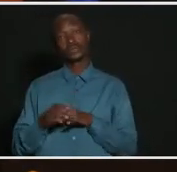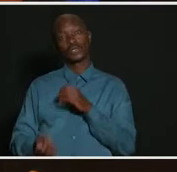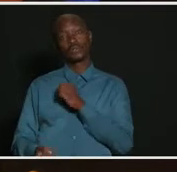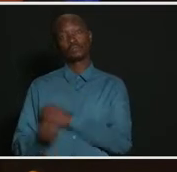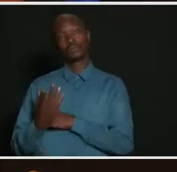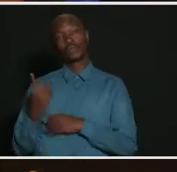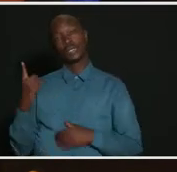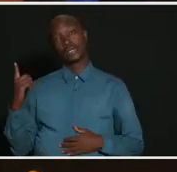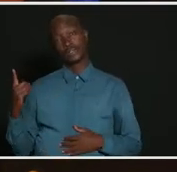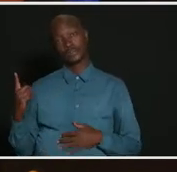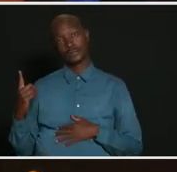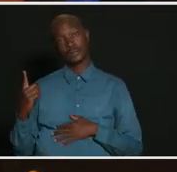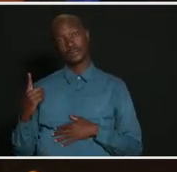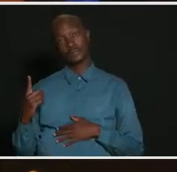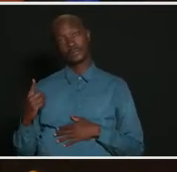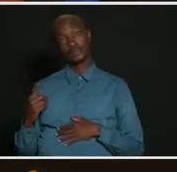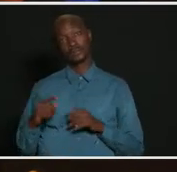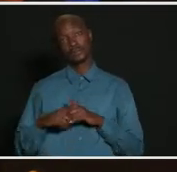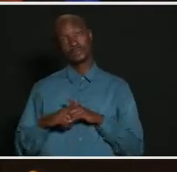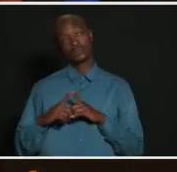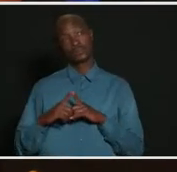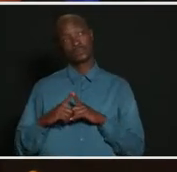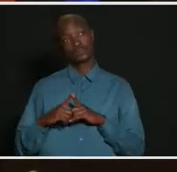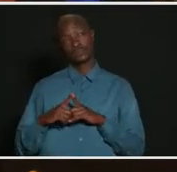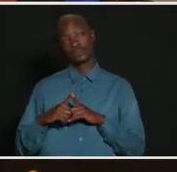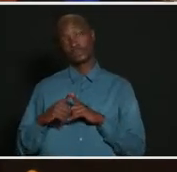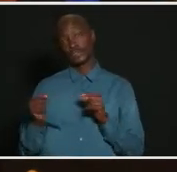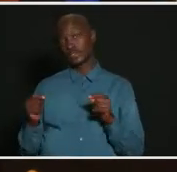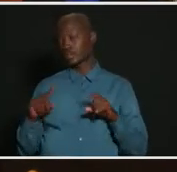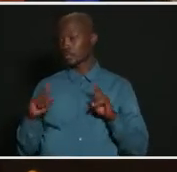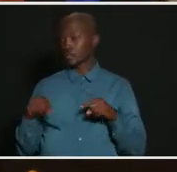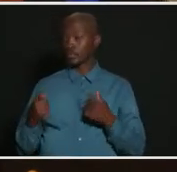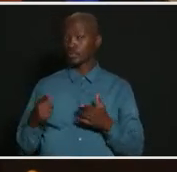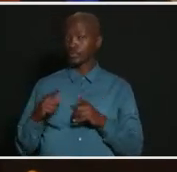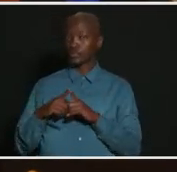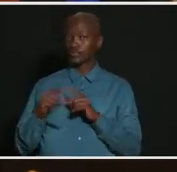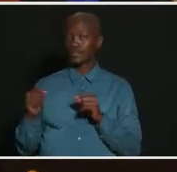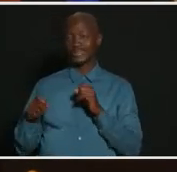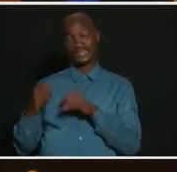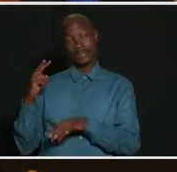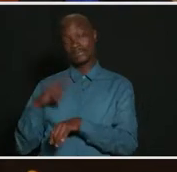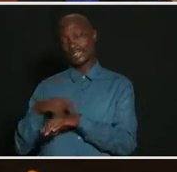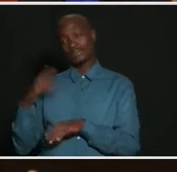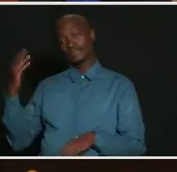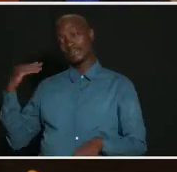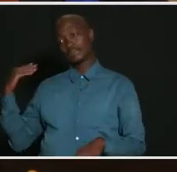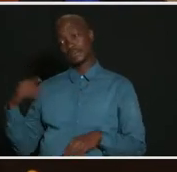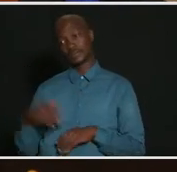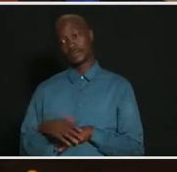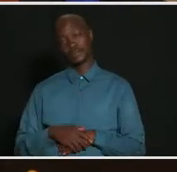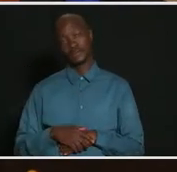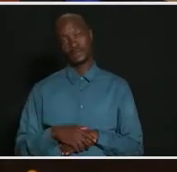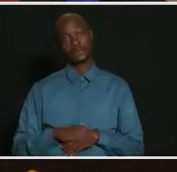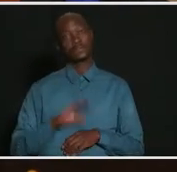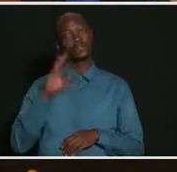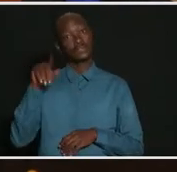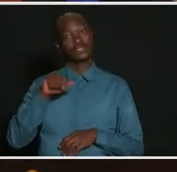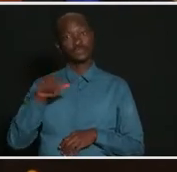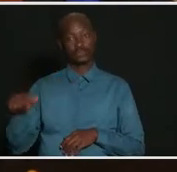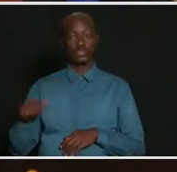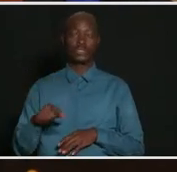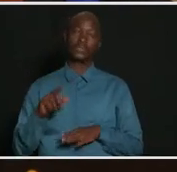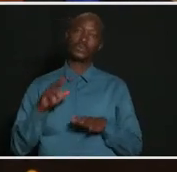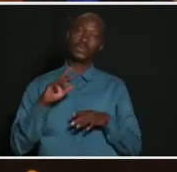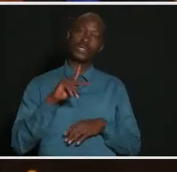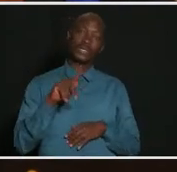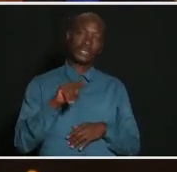mpumalanga finishing what we could not finish some time back and then next weekend we